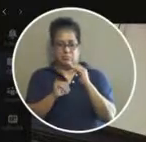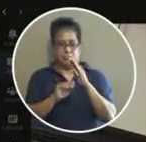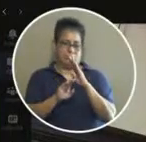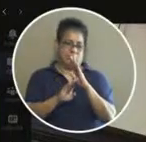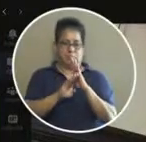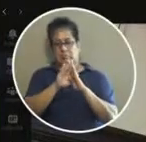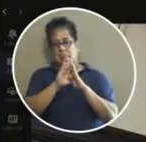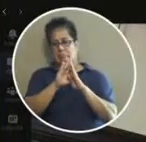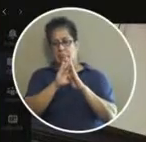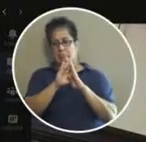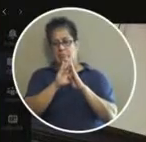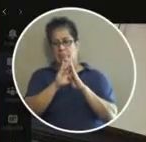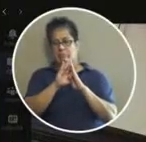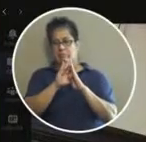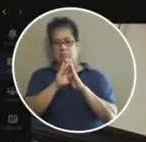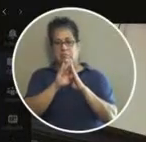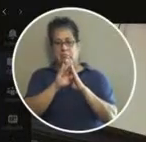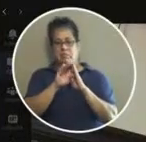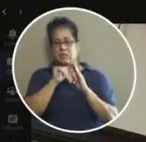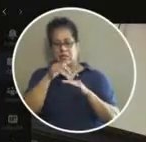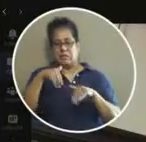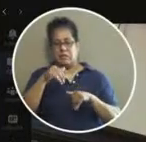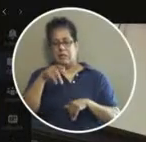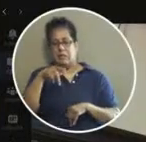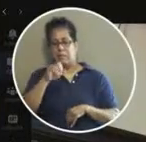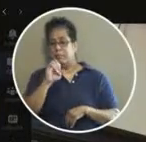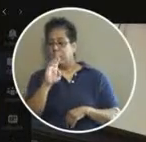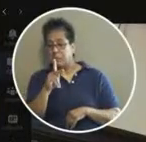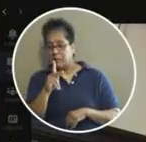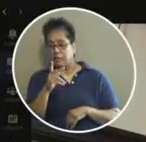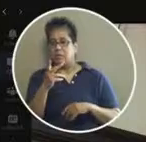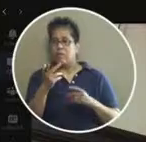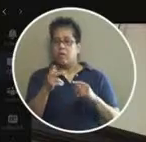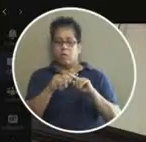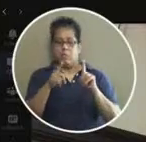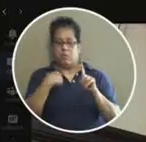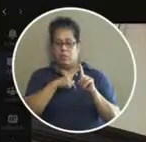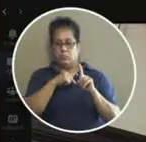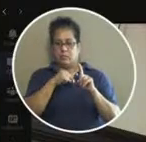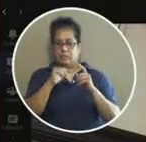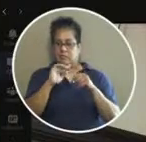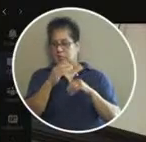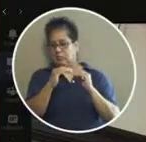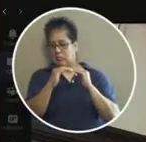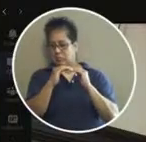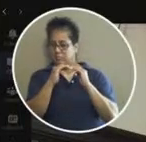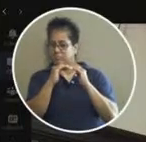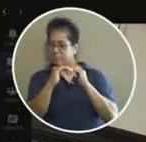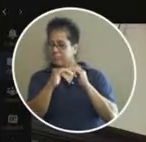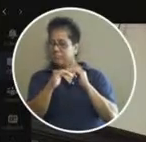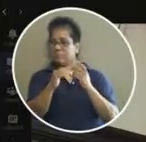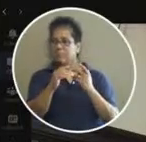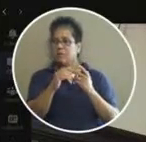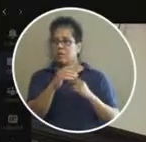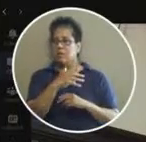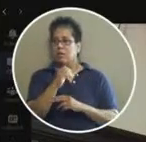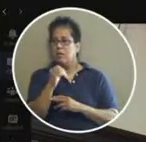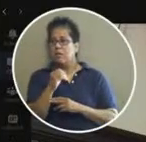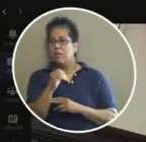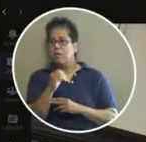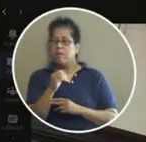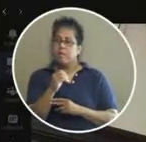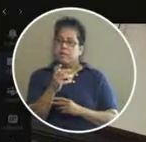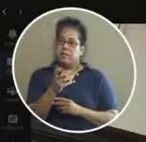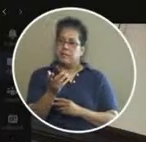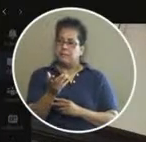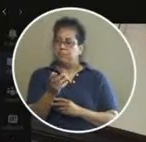we've hit the peak necessarily, but we seem to be plateauing, and the real